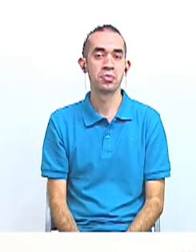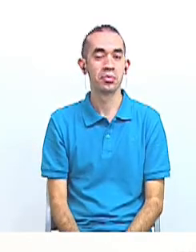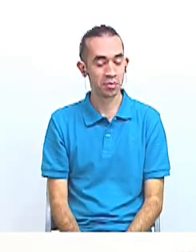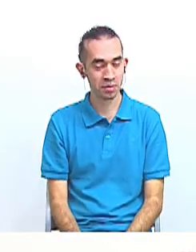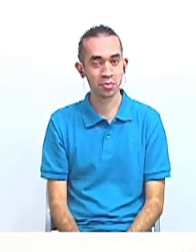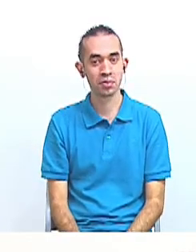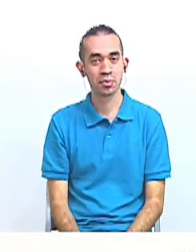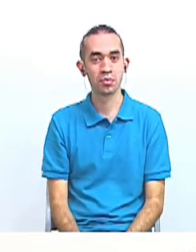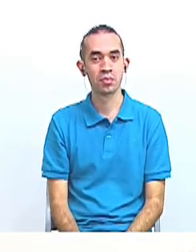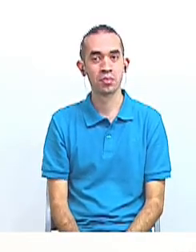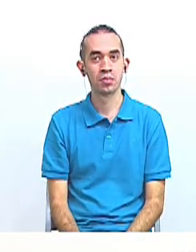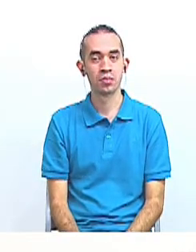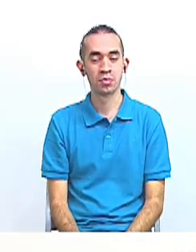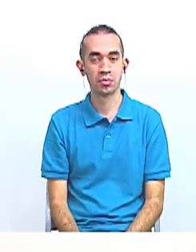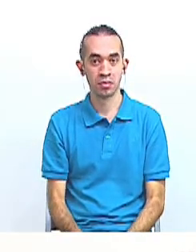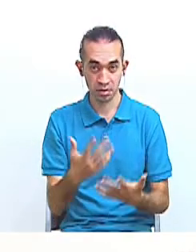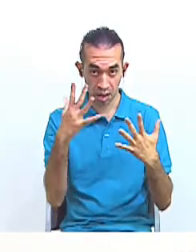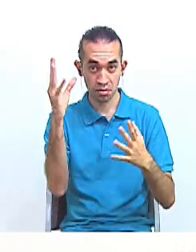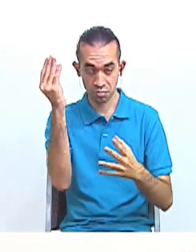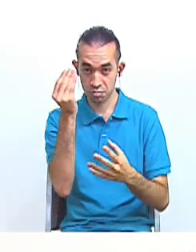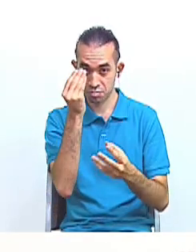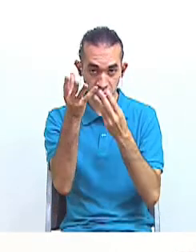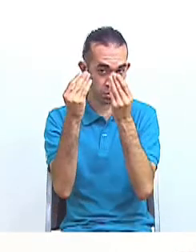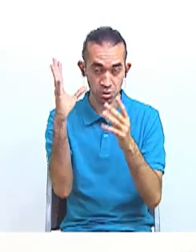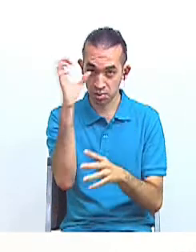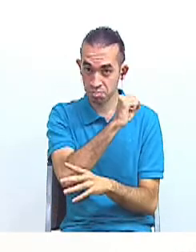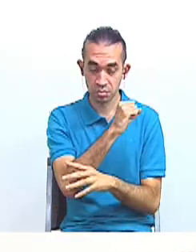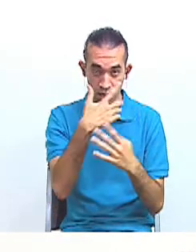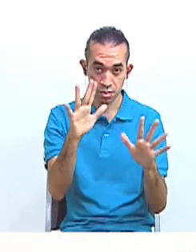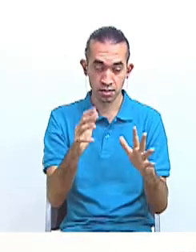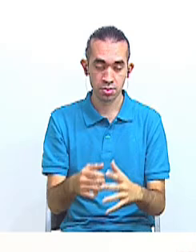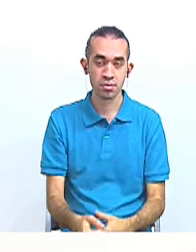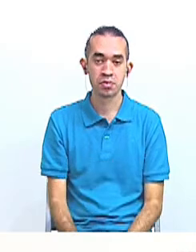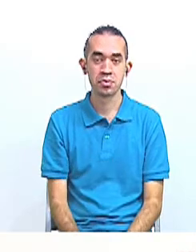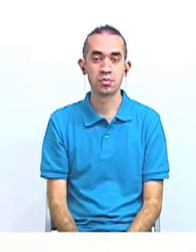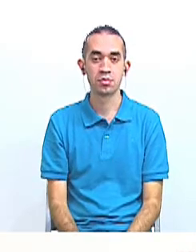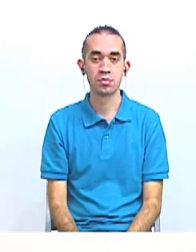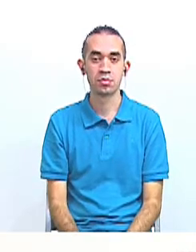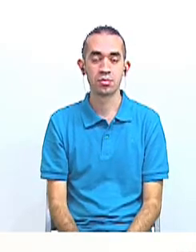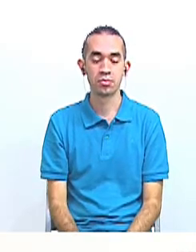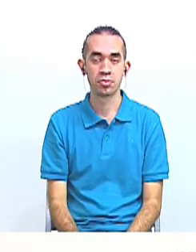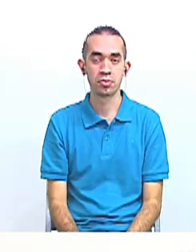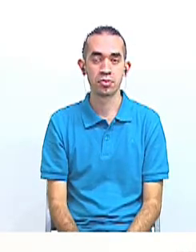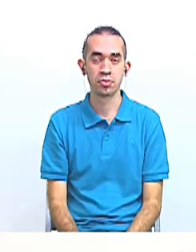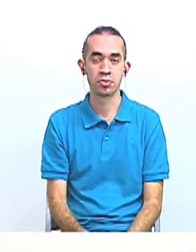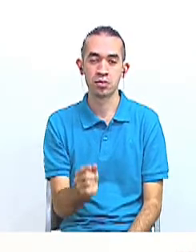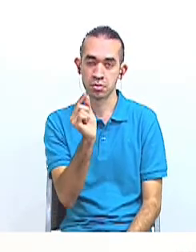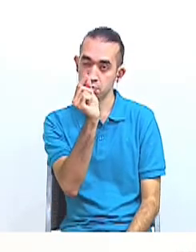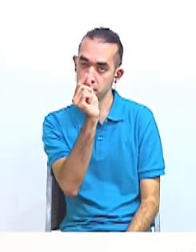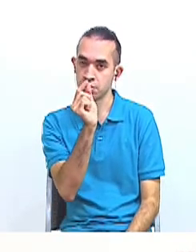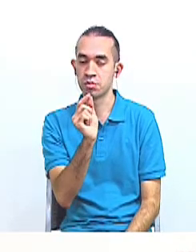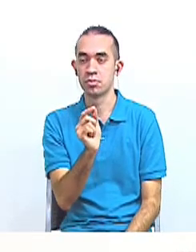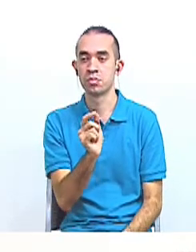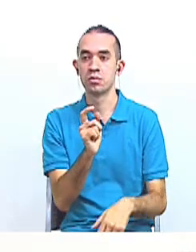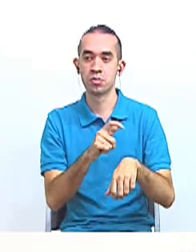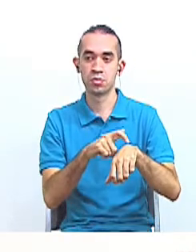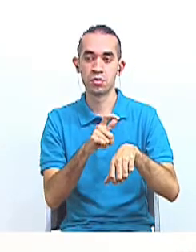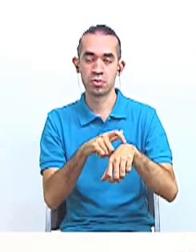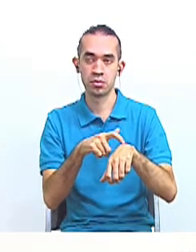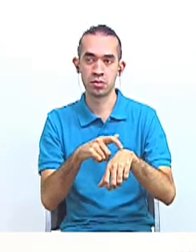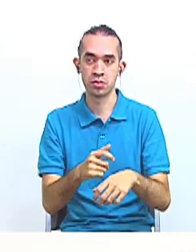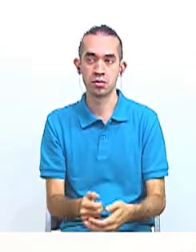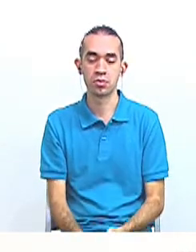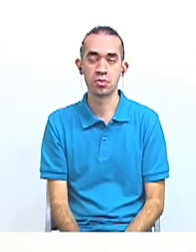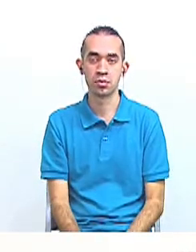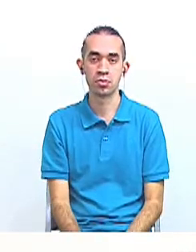Okay. Do you have the information? I'm going to give you a little bit more time there